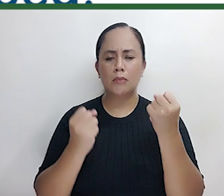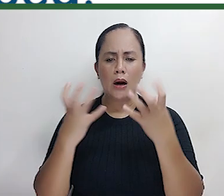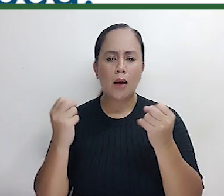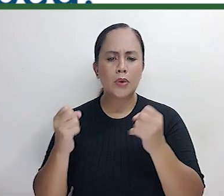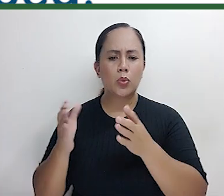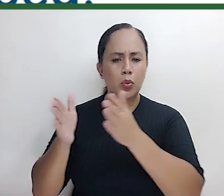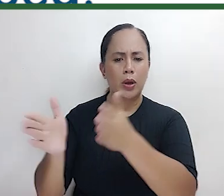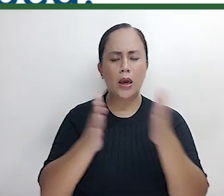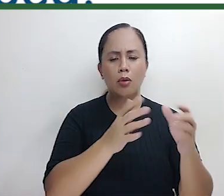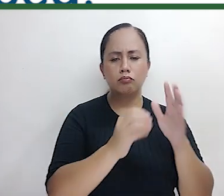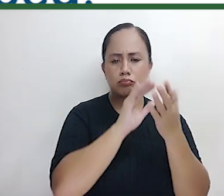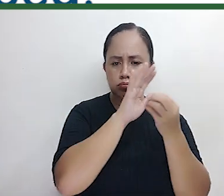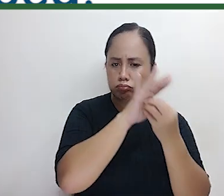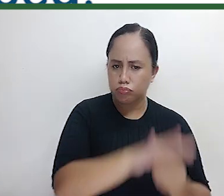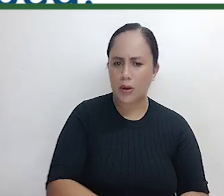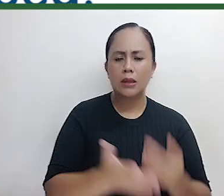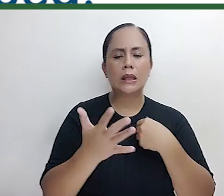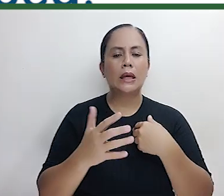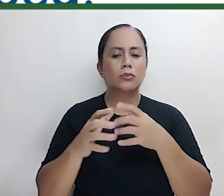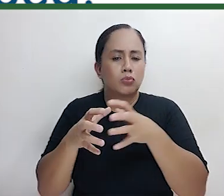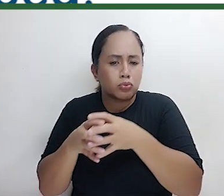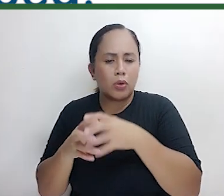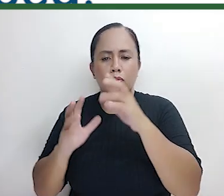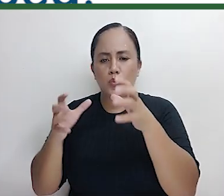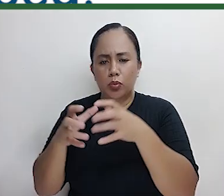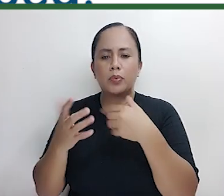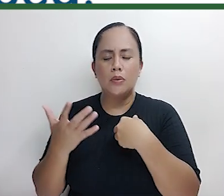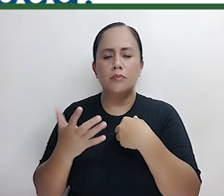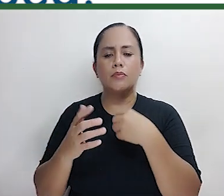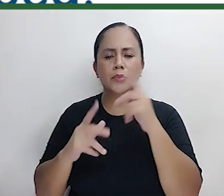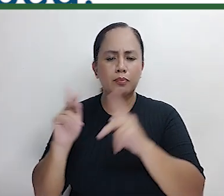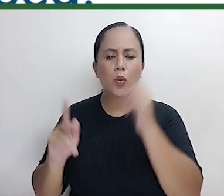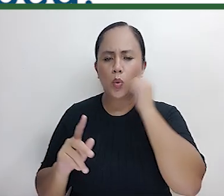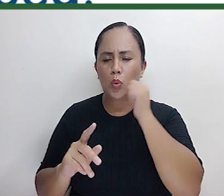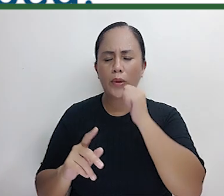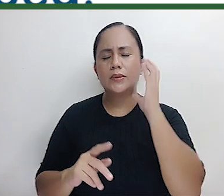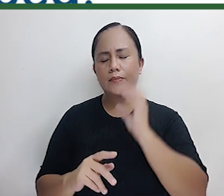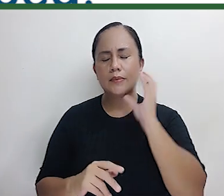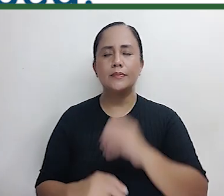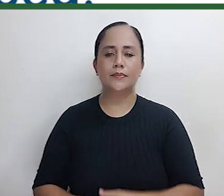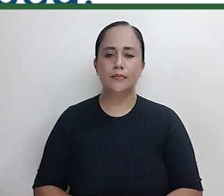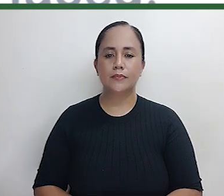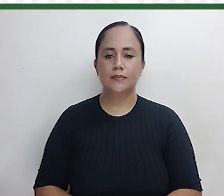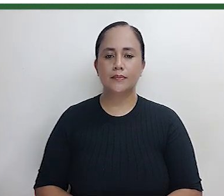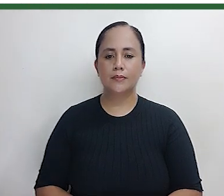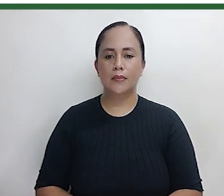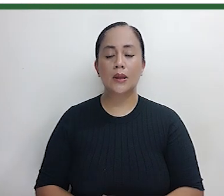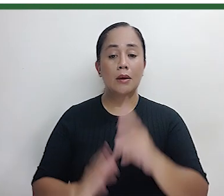Understanding and addressing the multiple forms of oppression that marginalized groups of people often face.